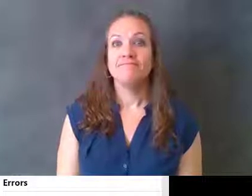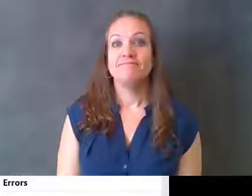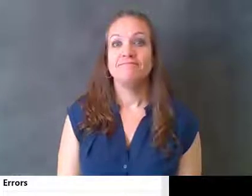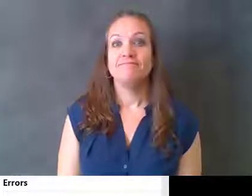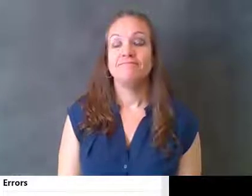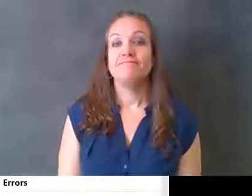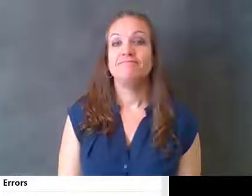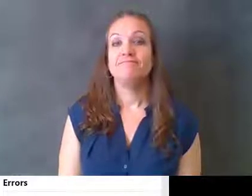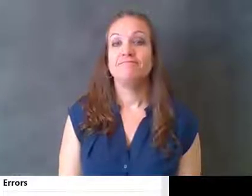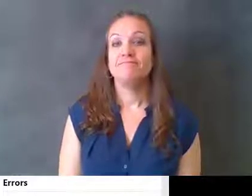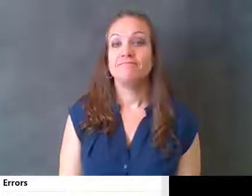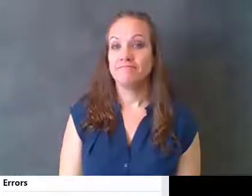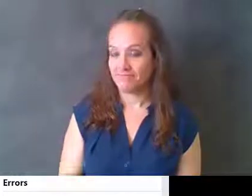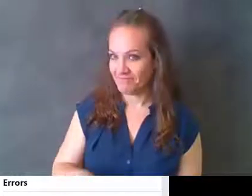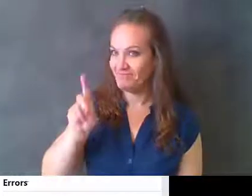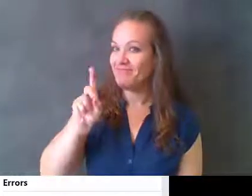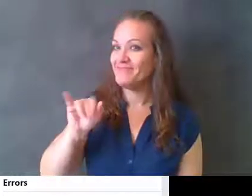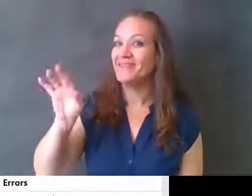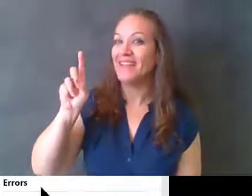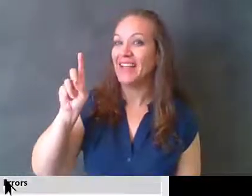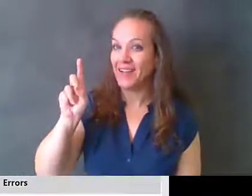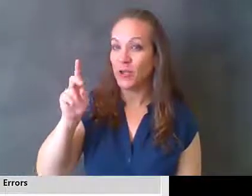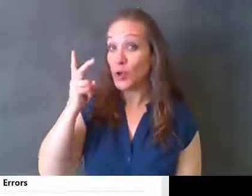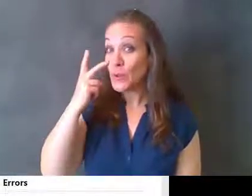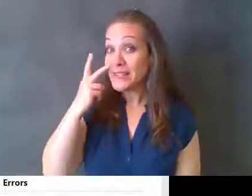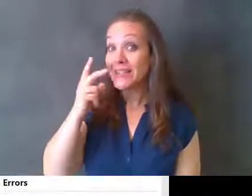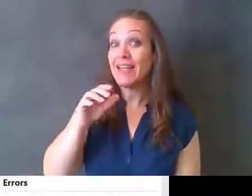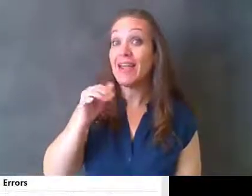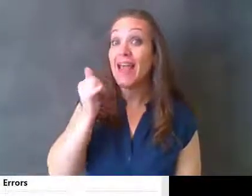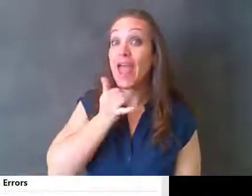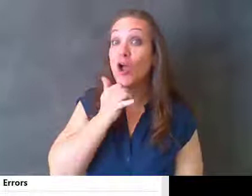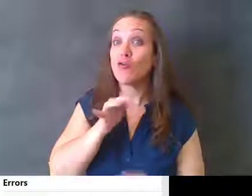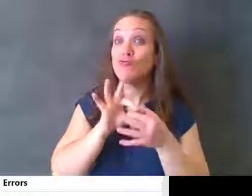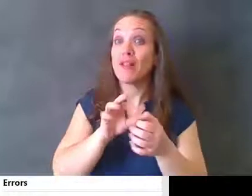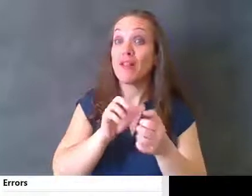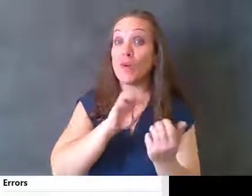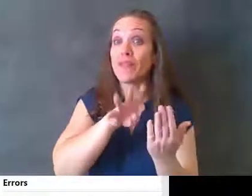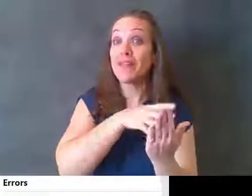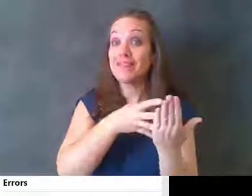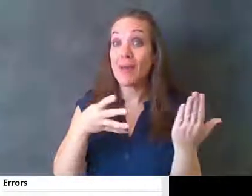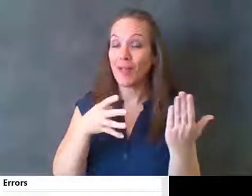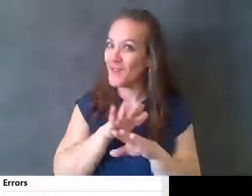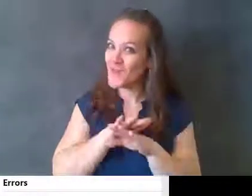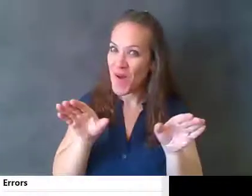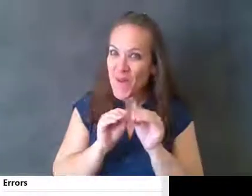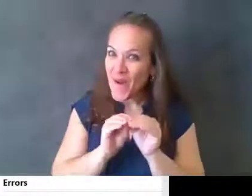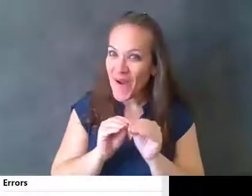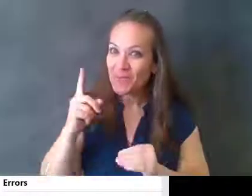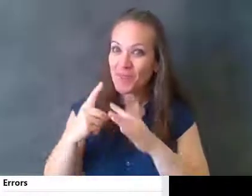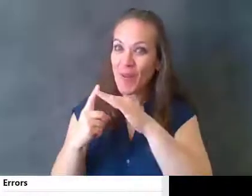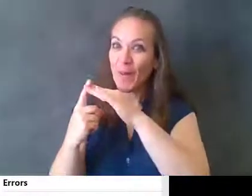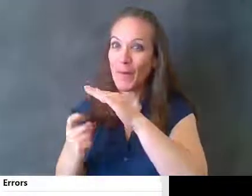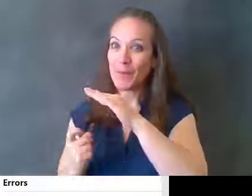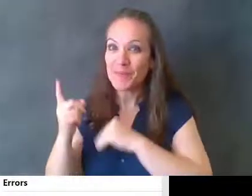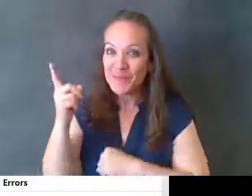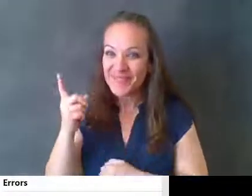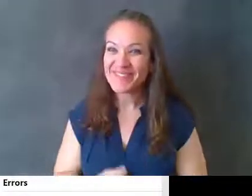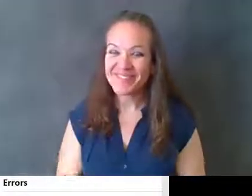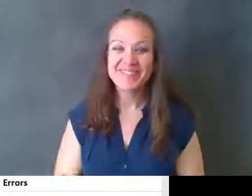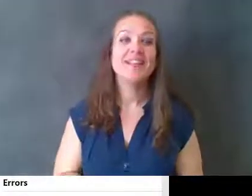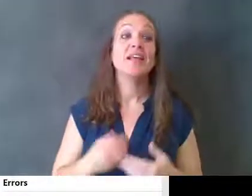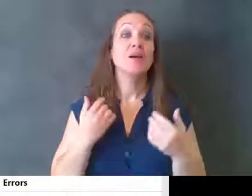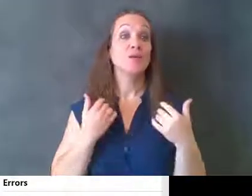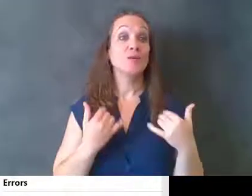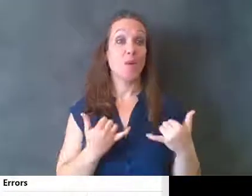Okay, so it did update and you'll see that that error about my table is no longer here. So now our table that we created should